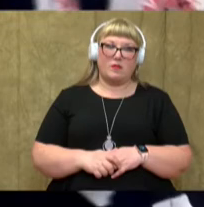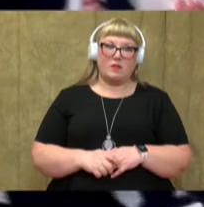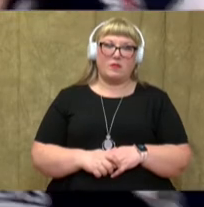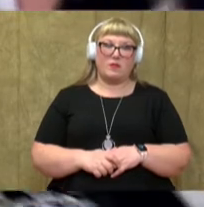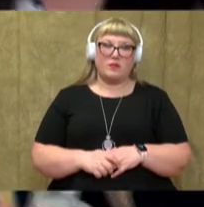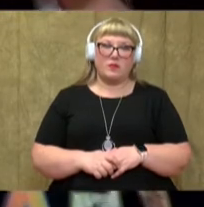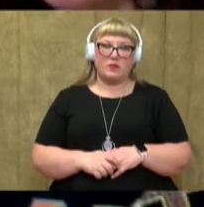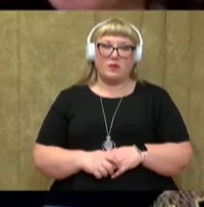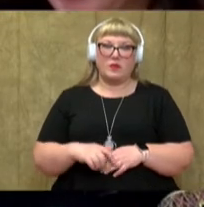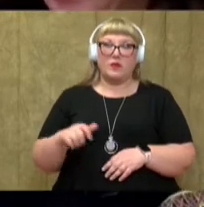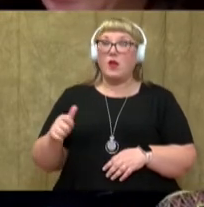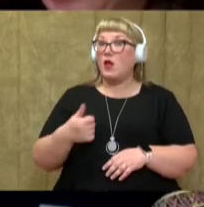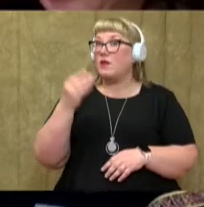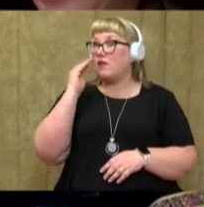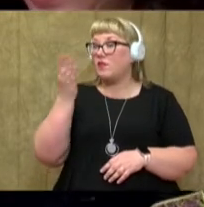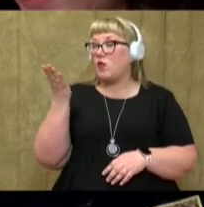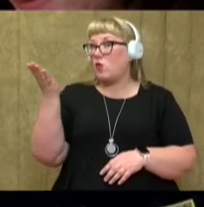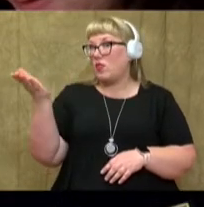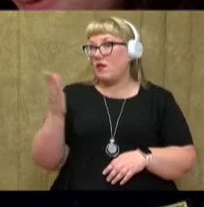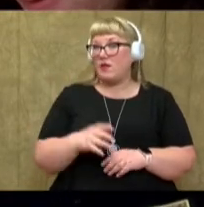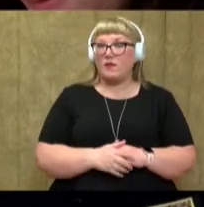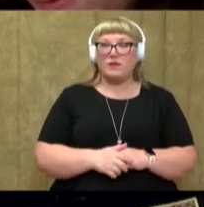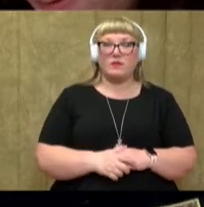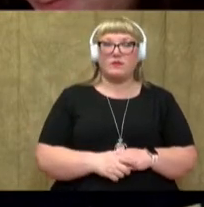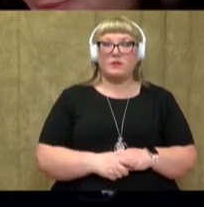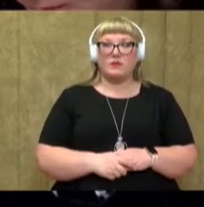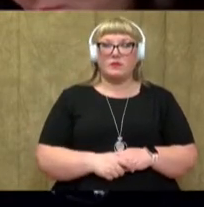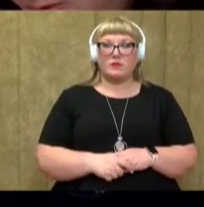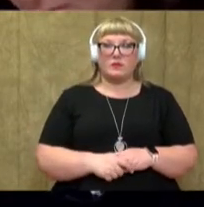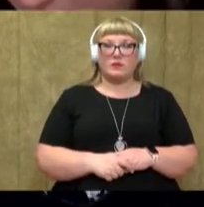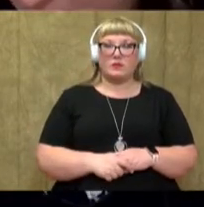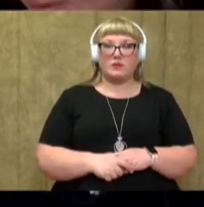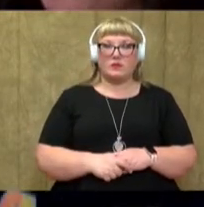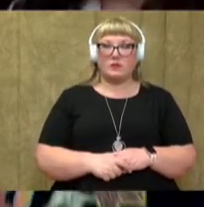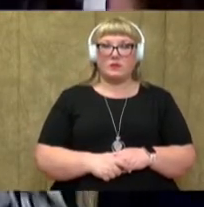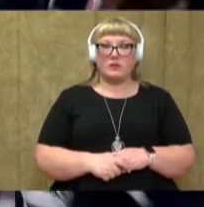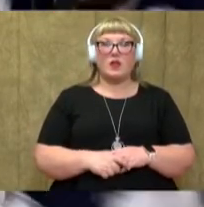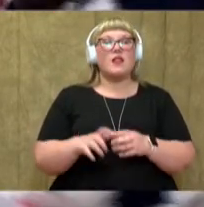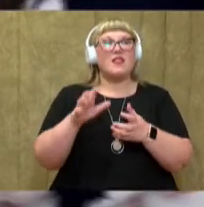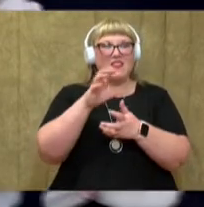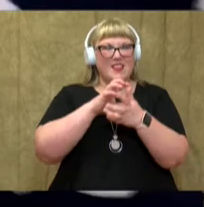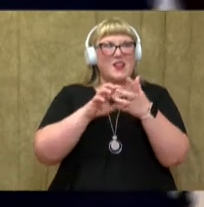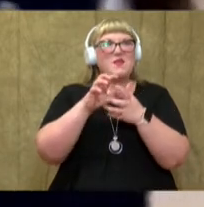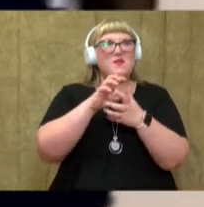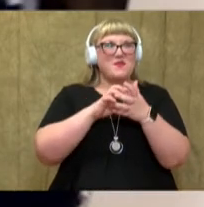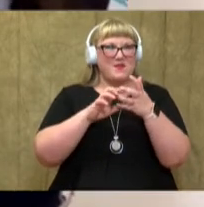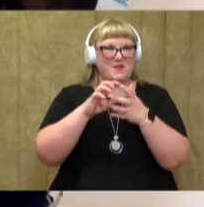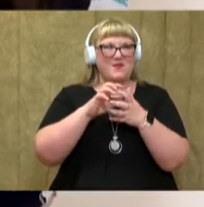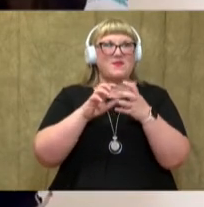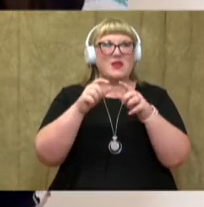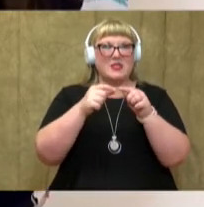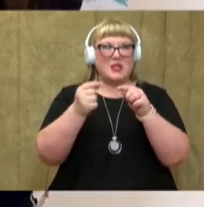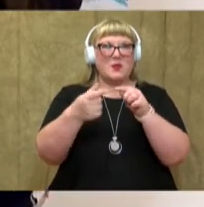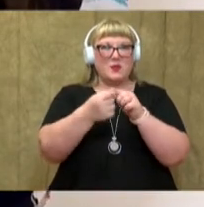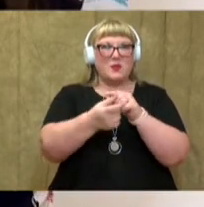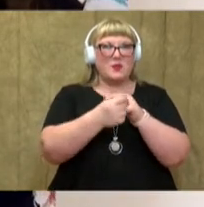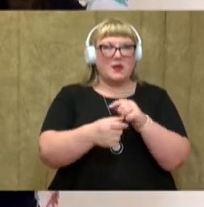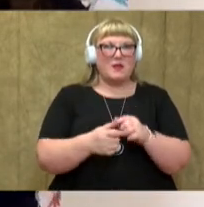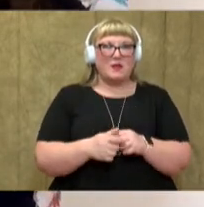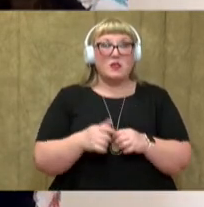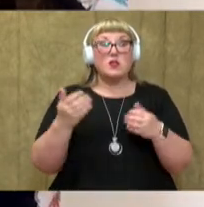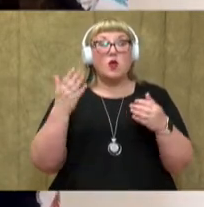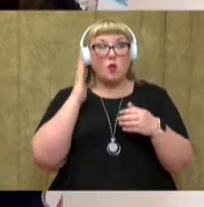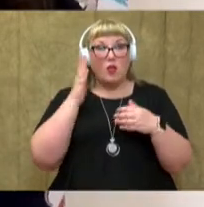Maybe I need another flower over there. Let's make one. Let's mix our petals up. So we're going to have some really